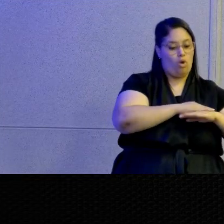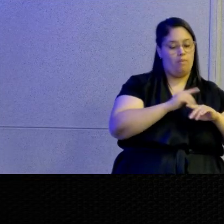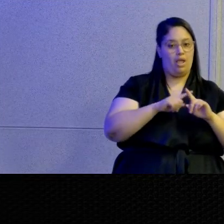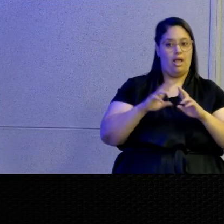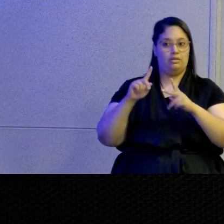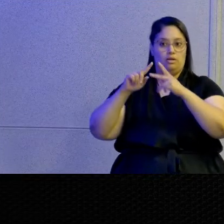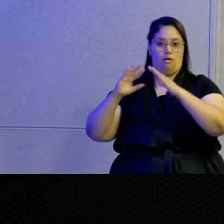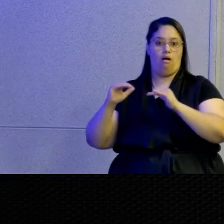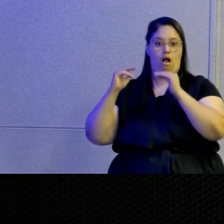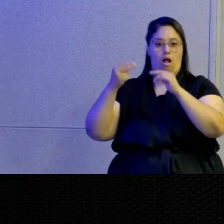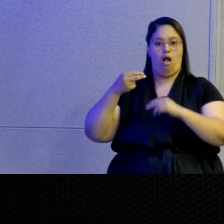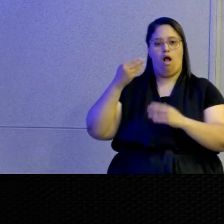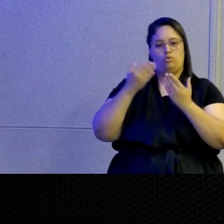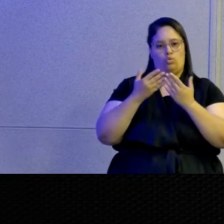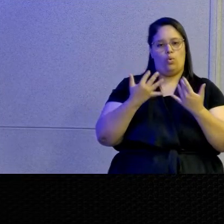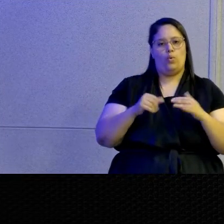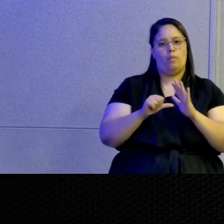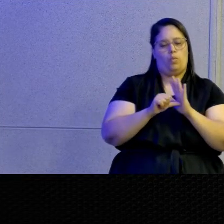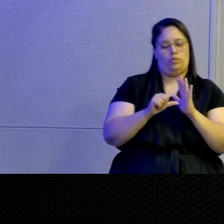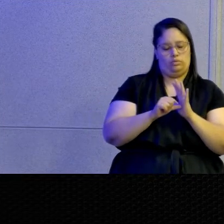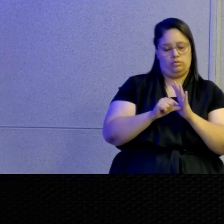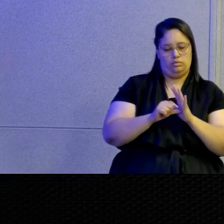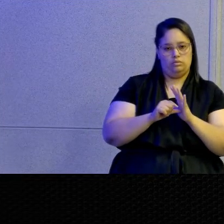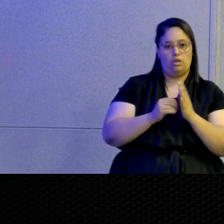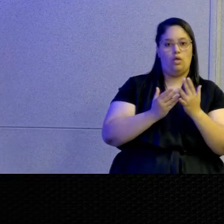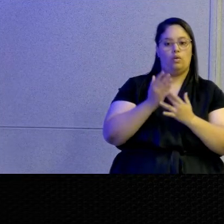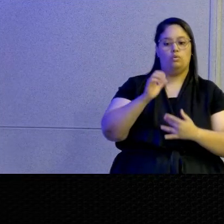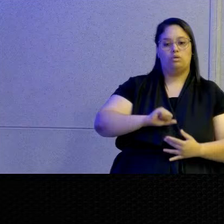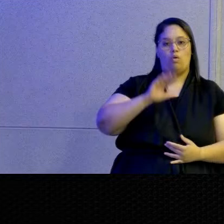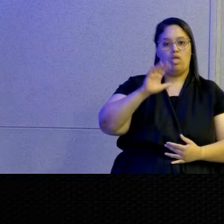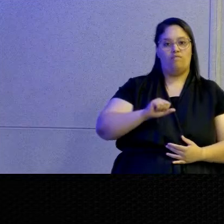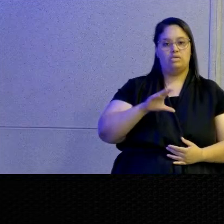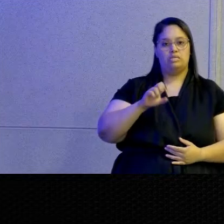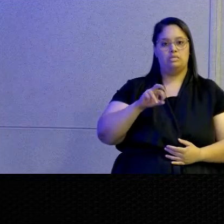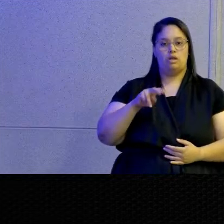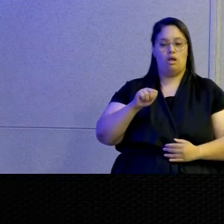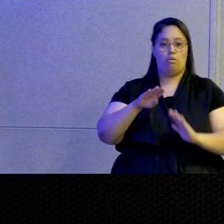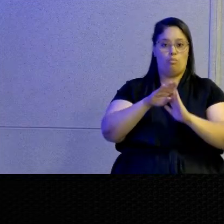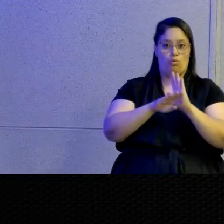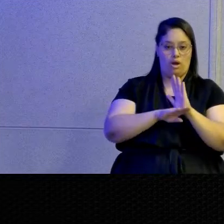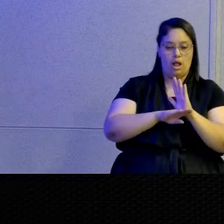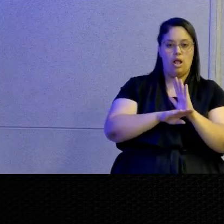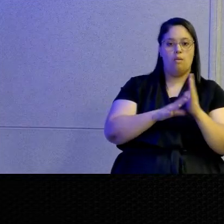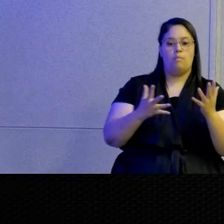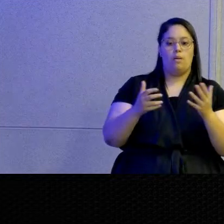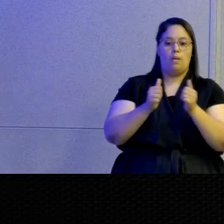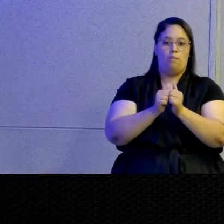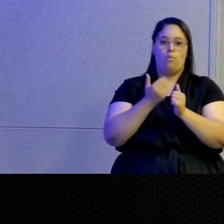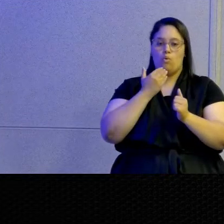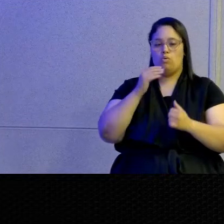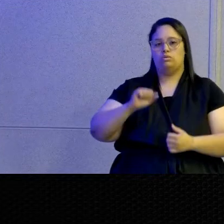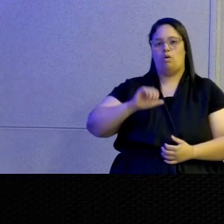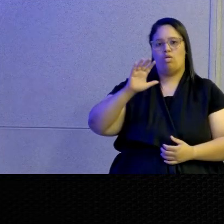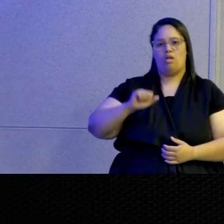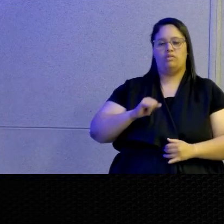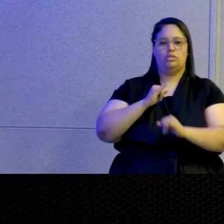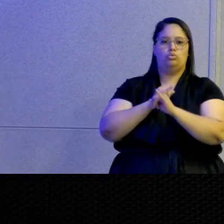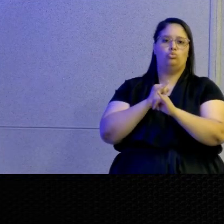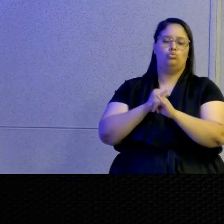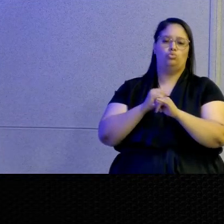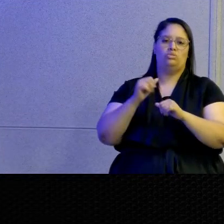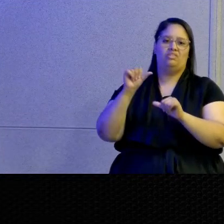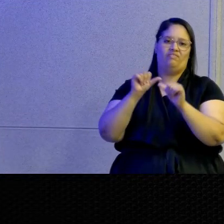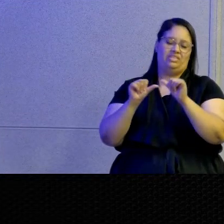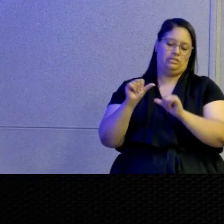very important. And through the South Africa CERN program, in partnership with the South African Institute of